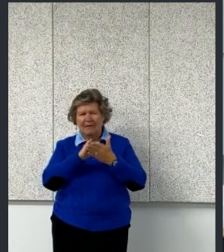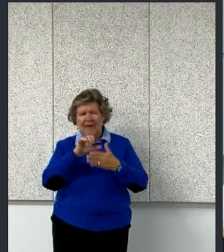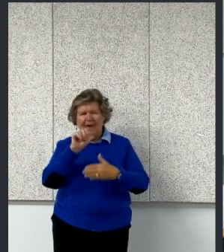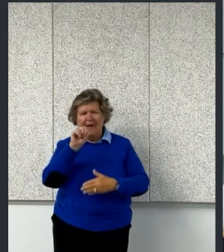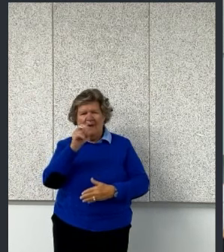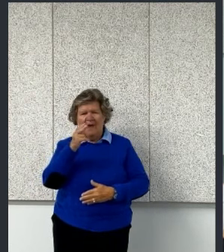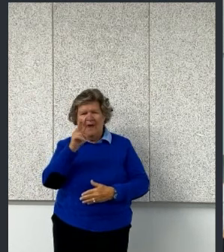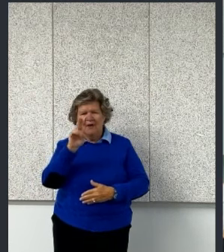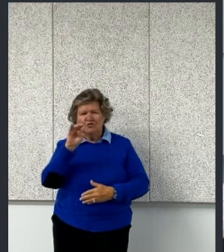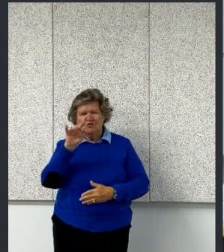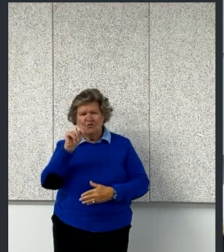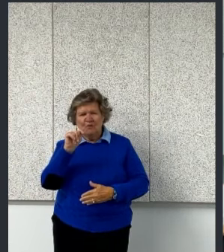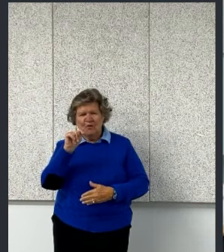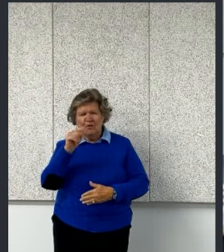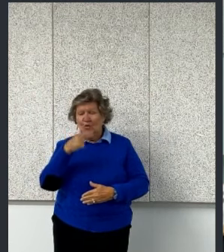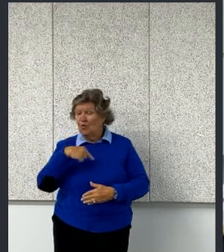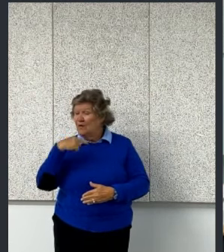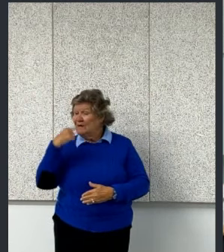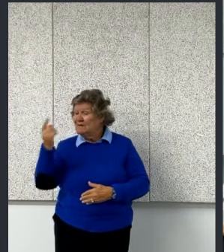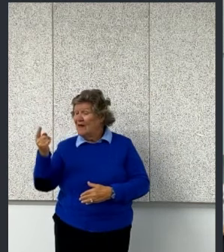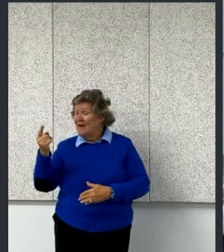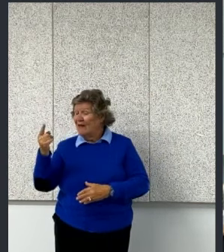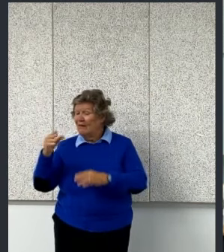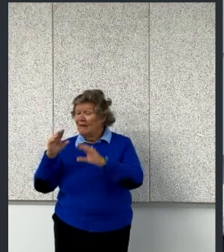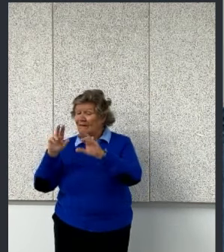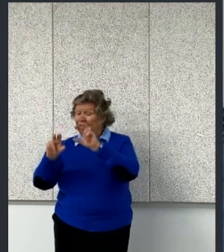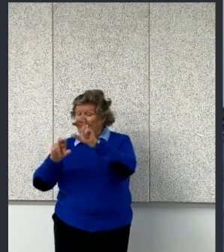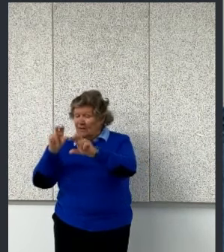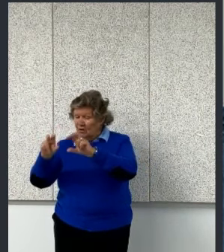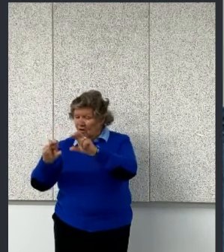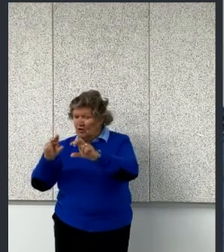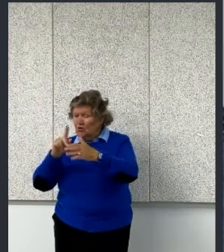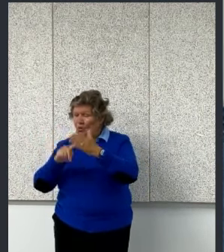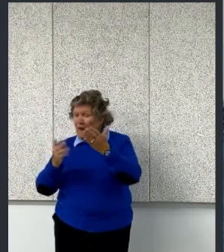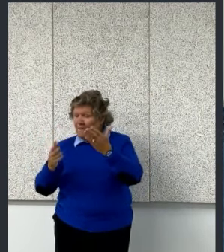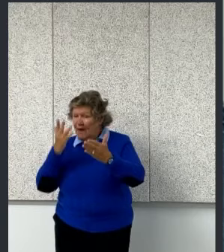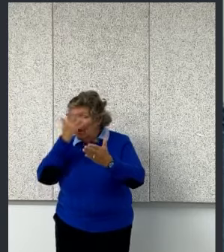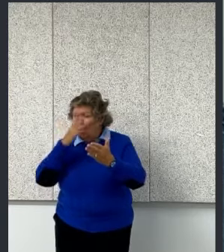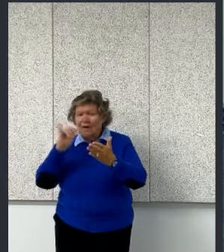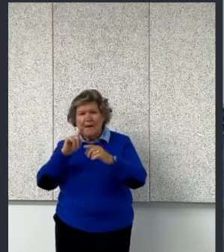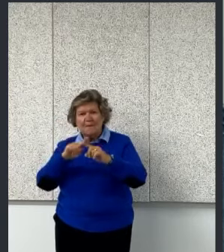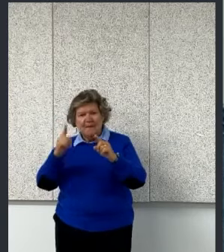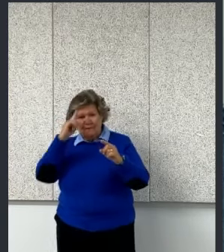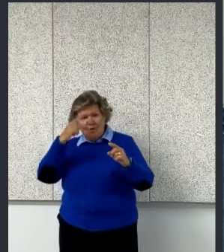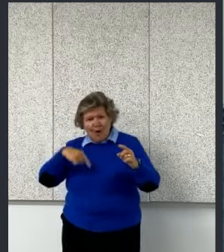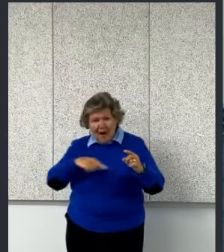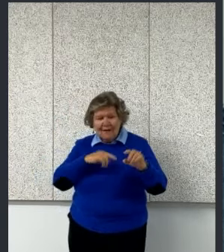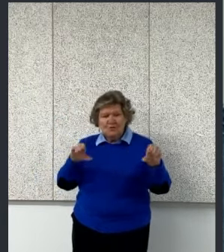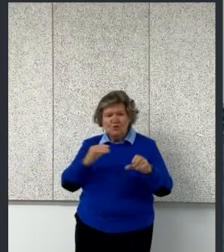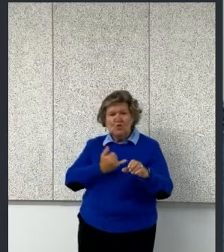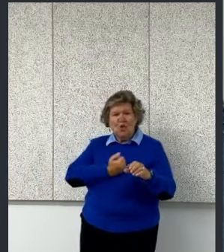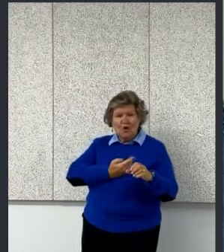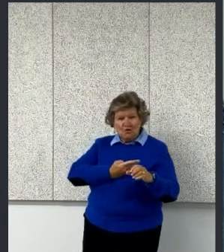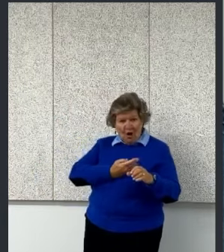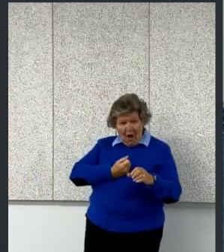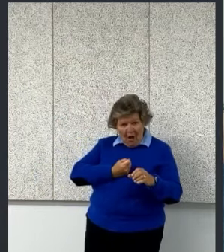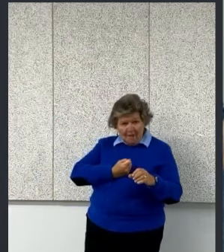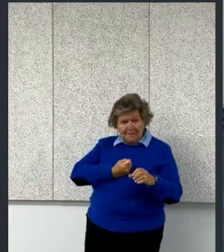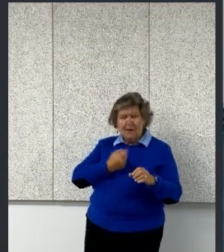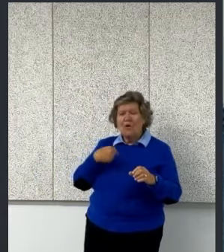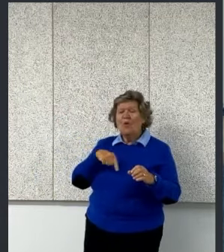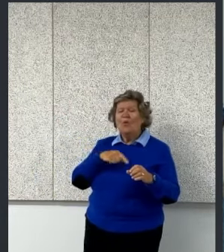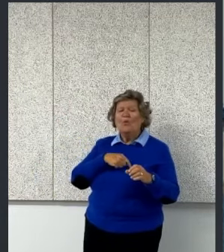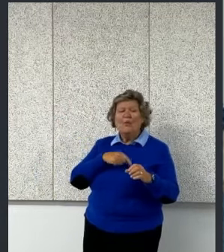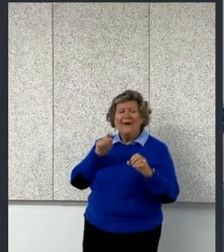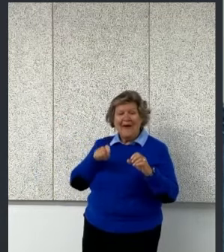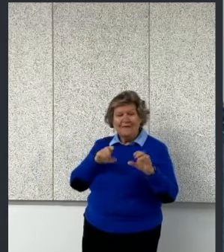maybe grantees are afraid to tell funders because of what it might look like. But for us to do our jobs, we need to know what's going on. And I know that's it's easy for us to say that